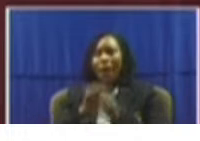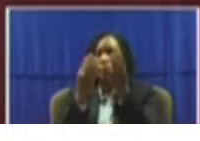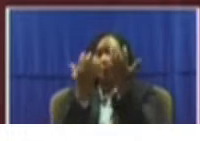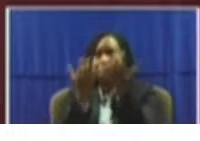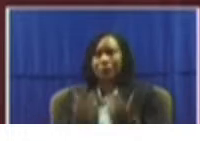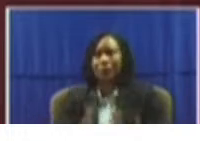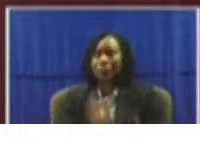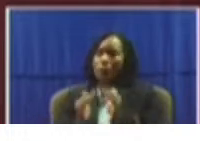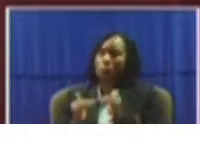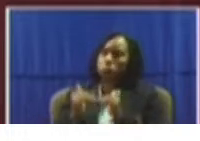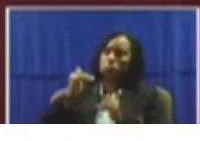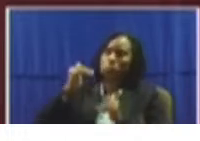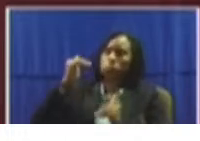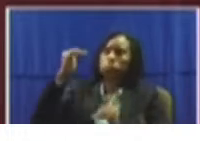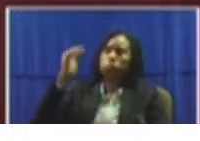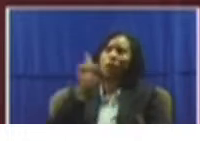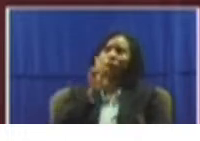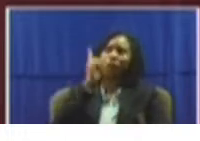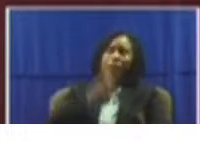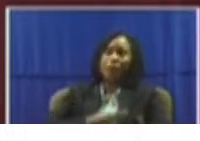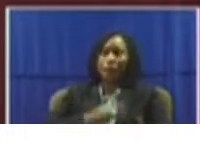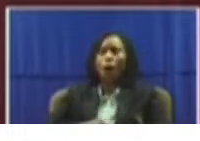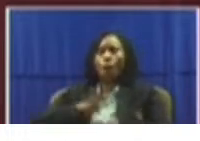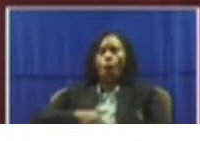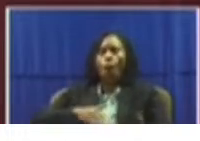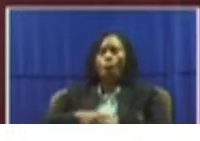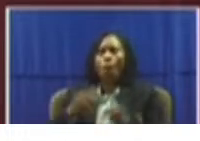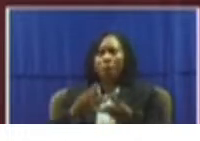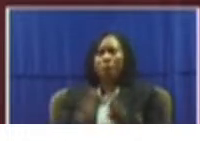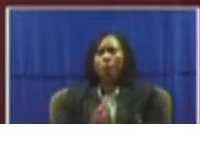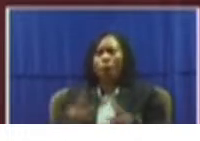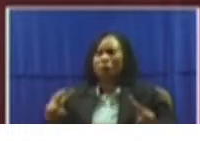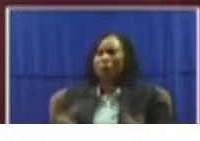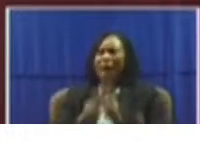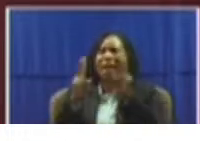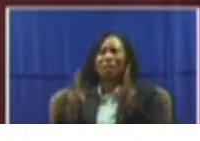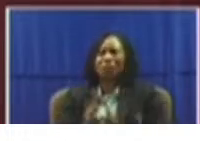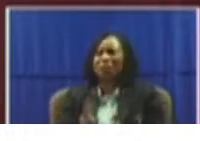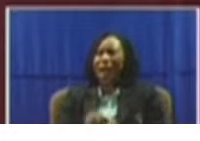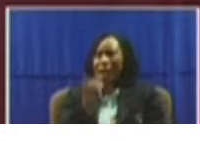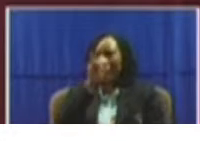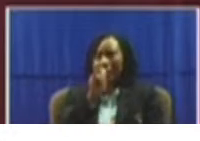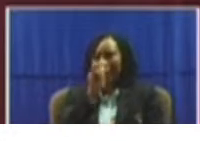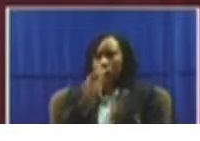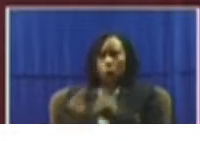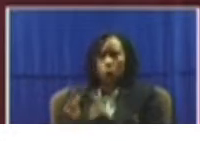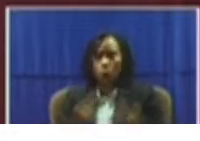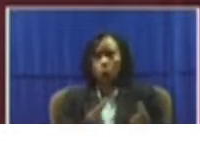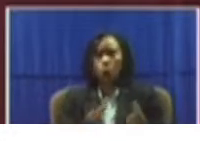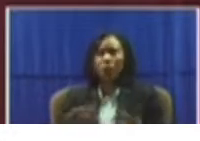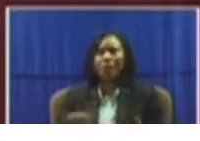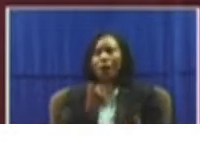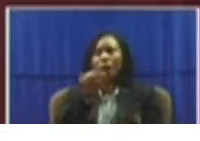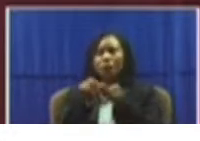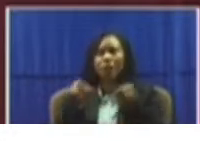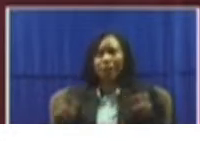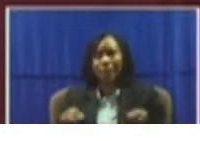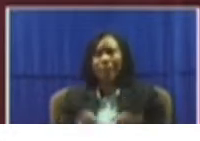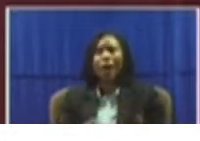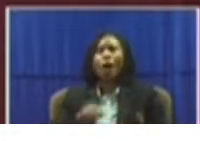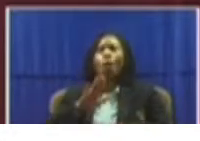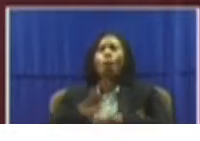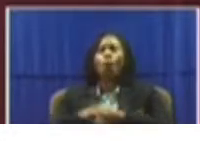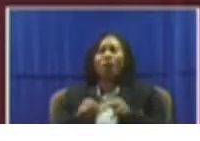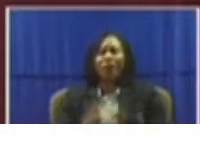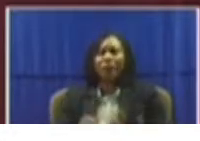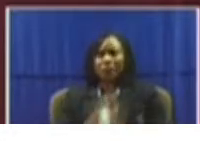daily. More and more people are subjected to violence and unspeakable crimes. South Africans have had more than they can